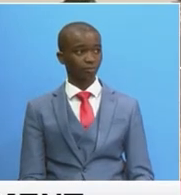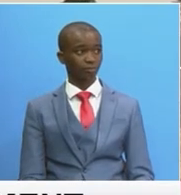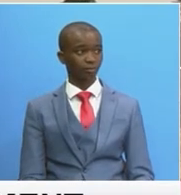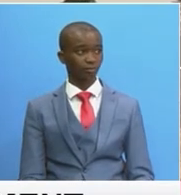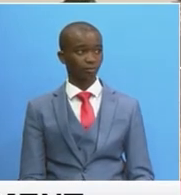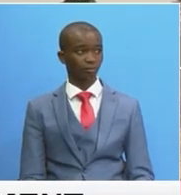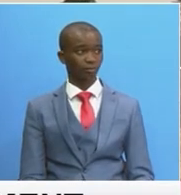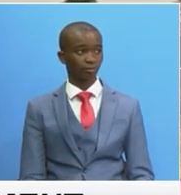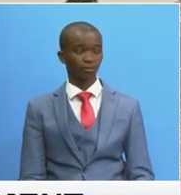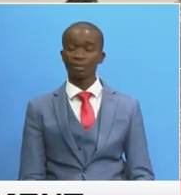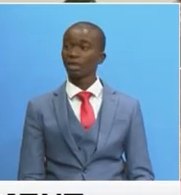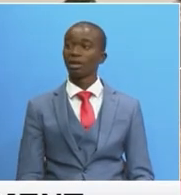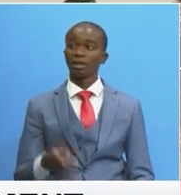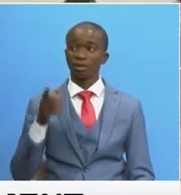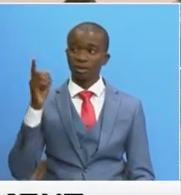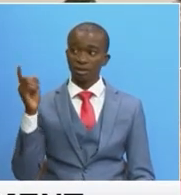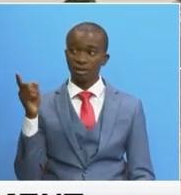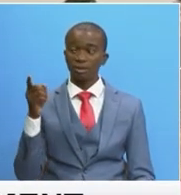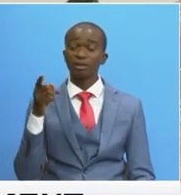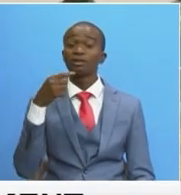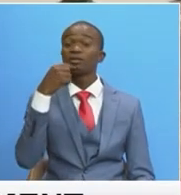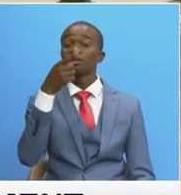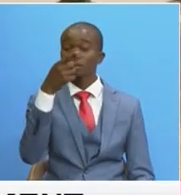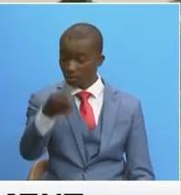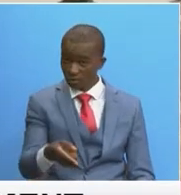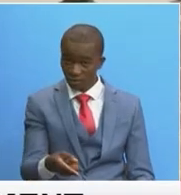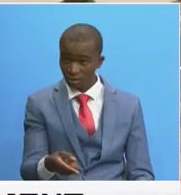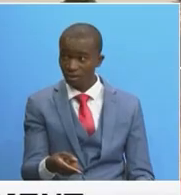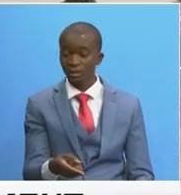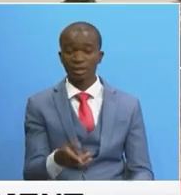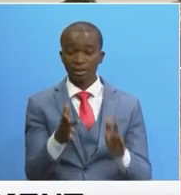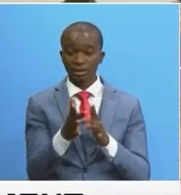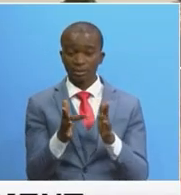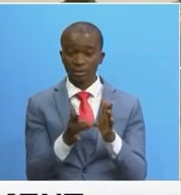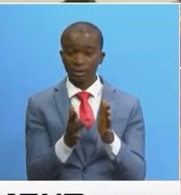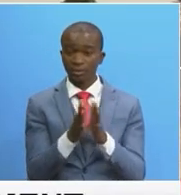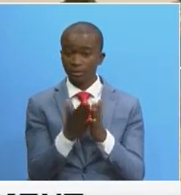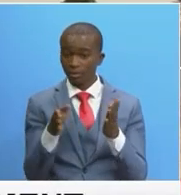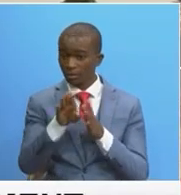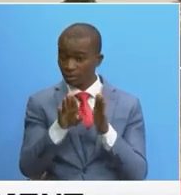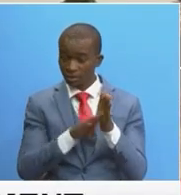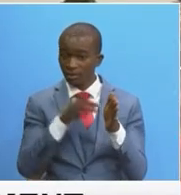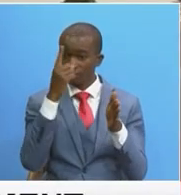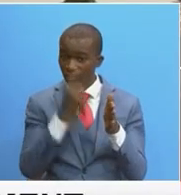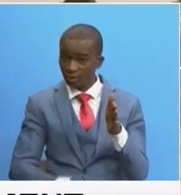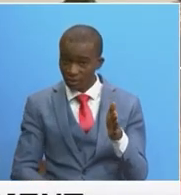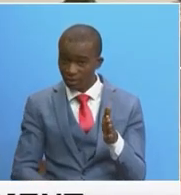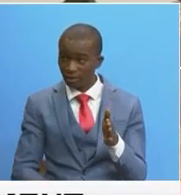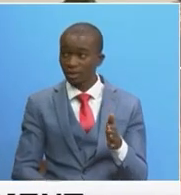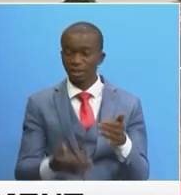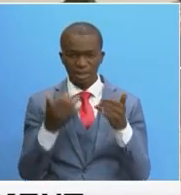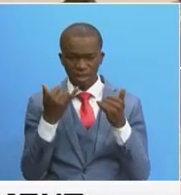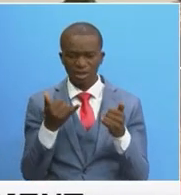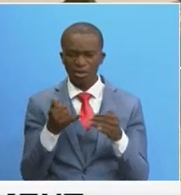feel that it should be administered. Others were raising issues of what the Bible says and what the Act says. But there is what is called